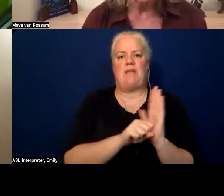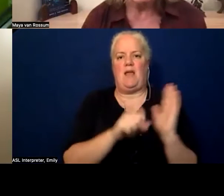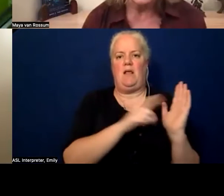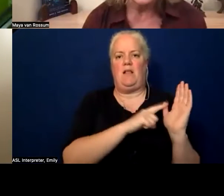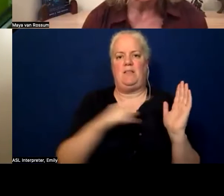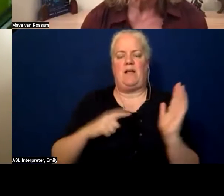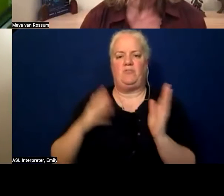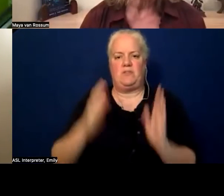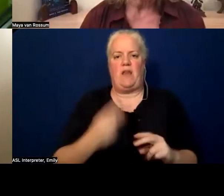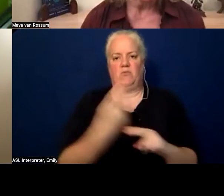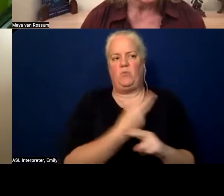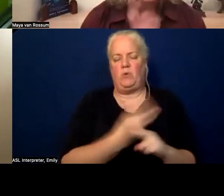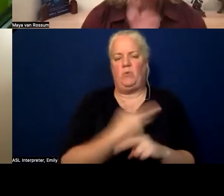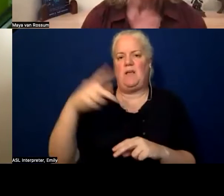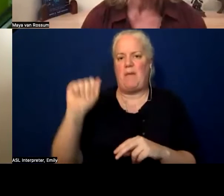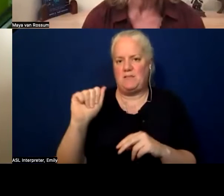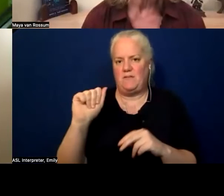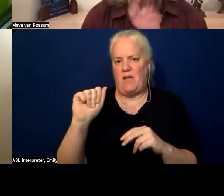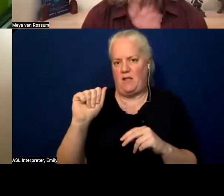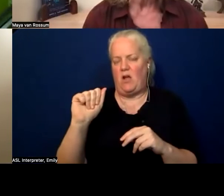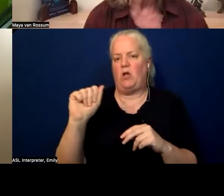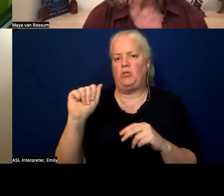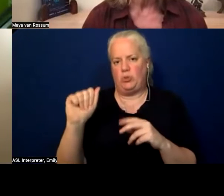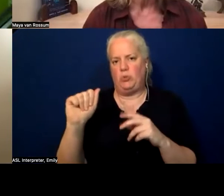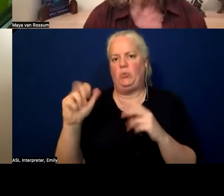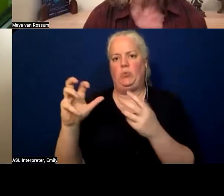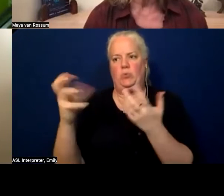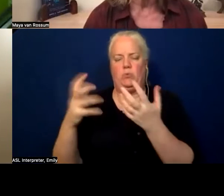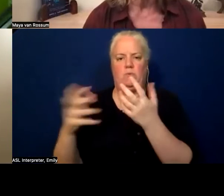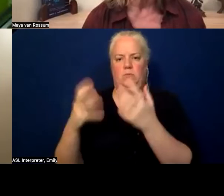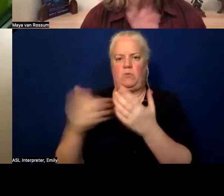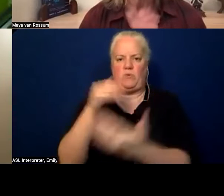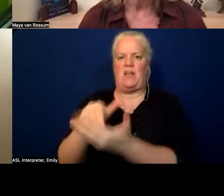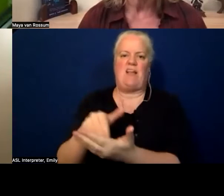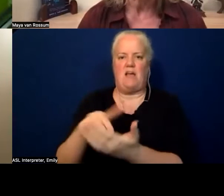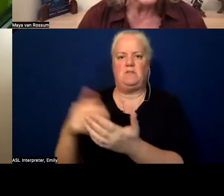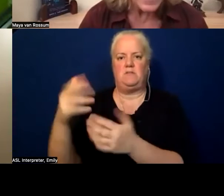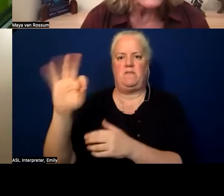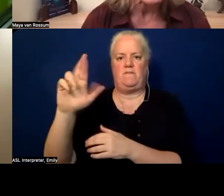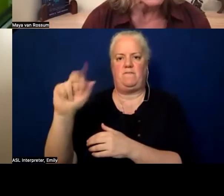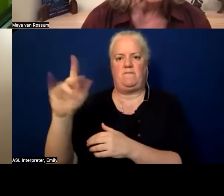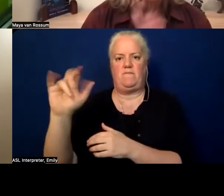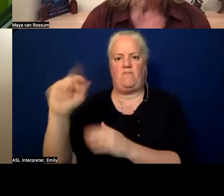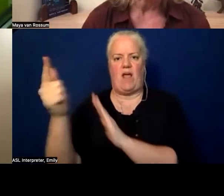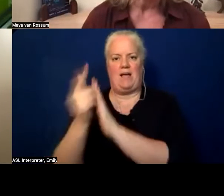to undermine the ban on fracking. And the federal court wonderfully did not take the legislators up on